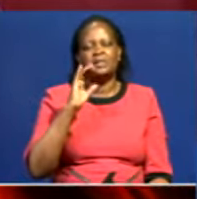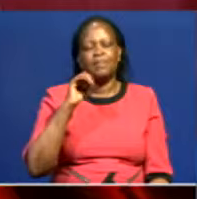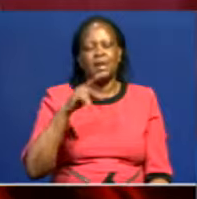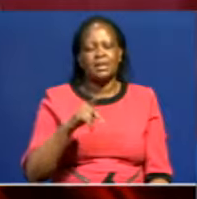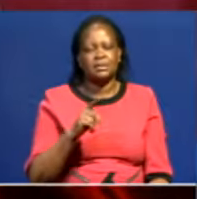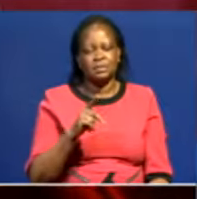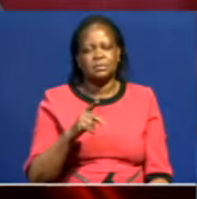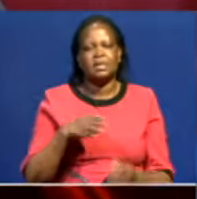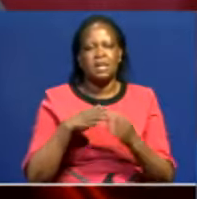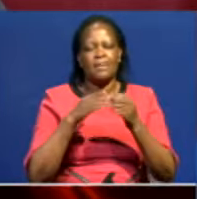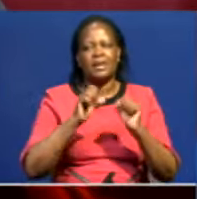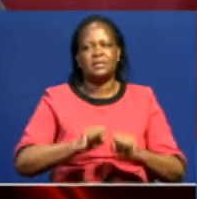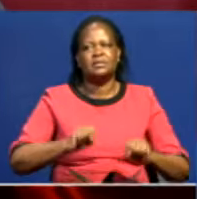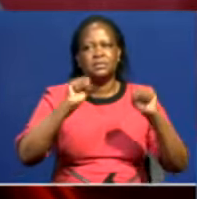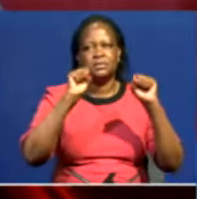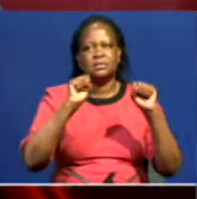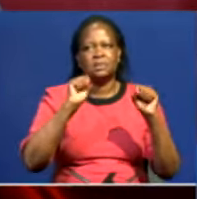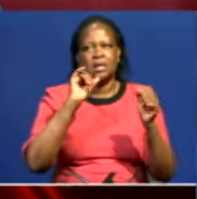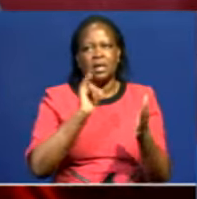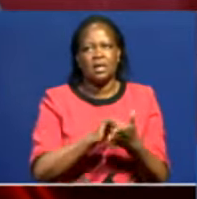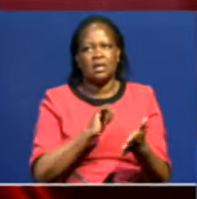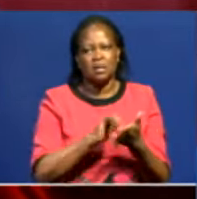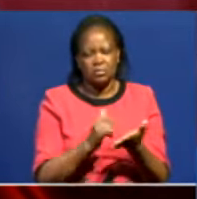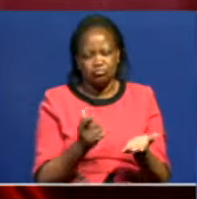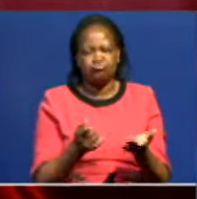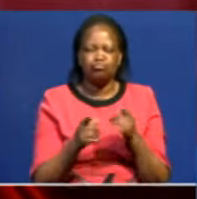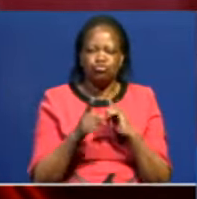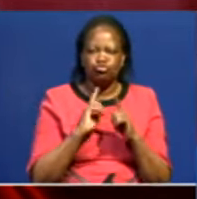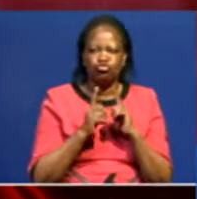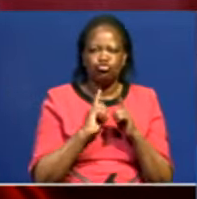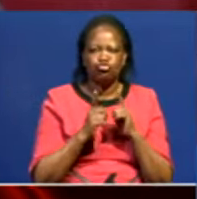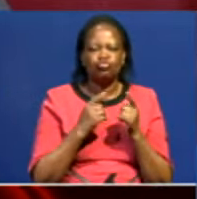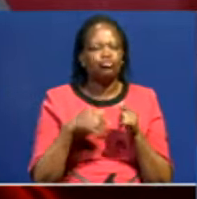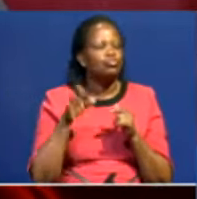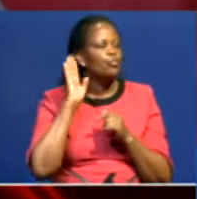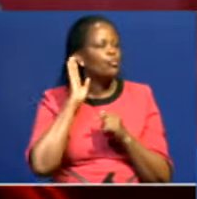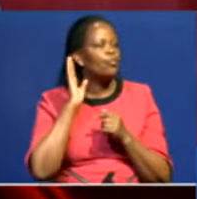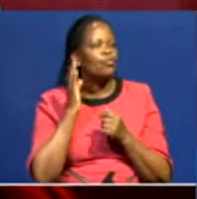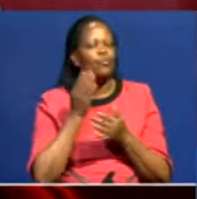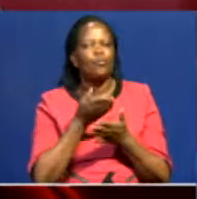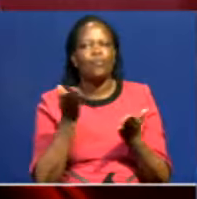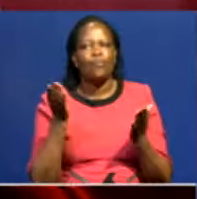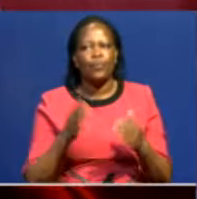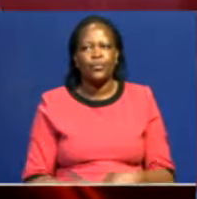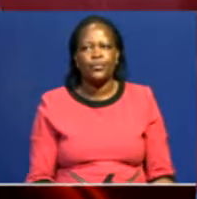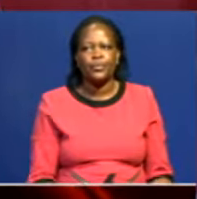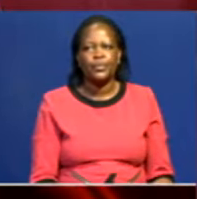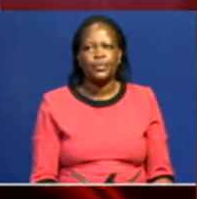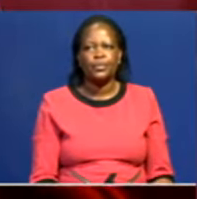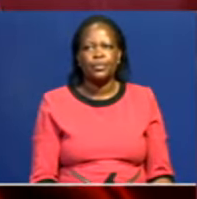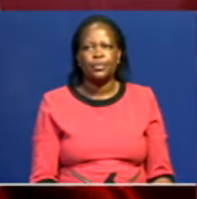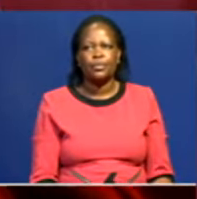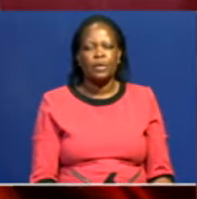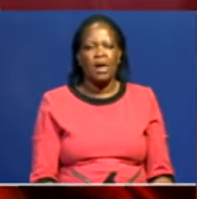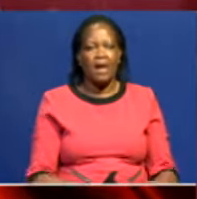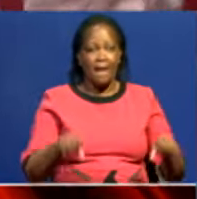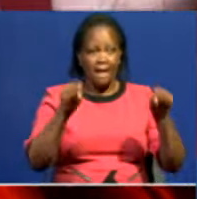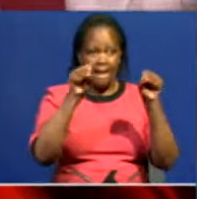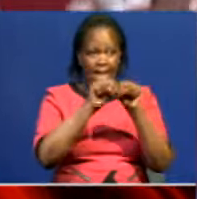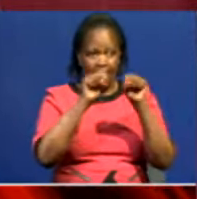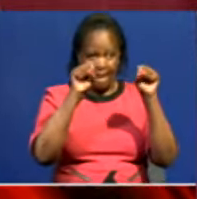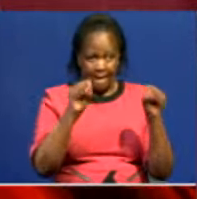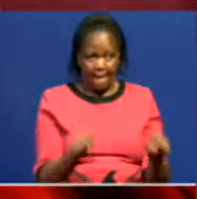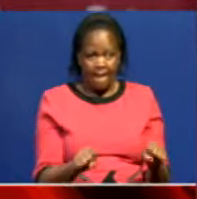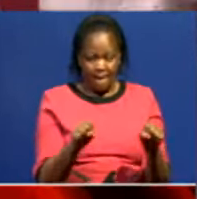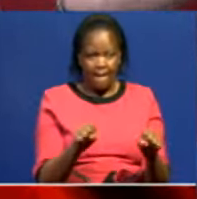chair, Philip Kai, that are making their presentation. Let's listen in. The building ecosystem. I